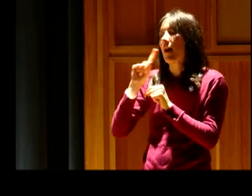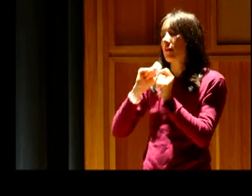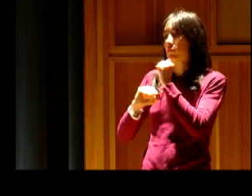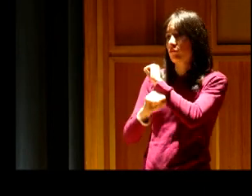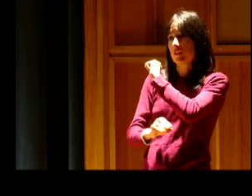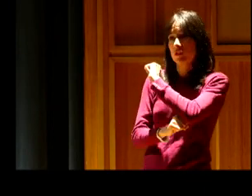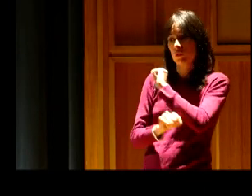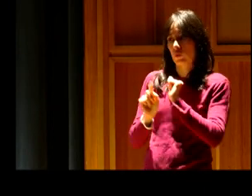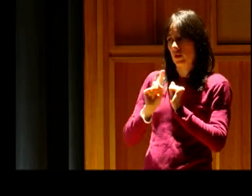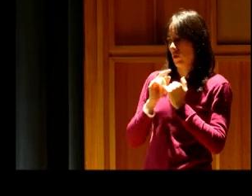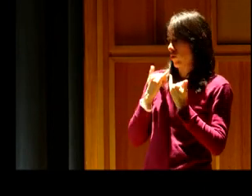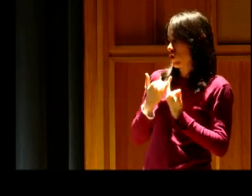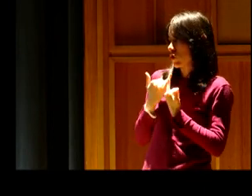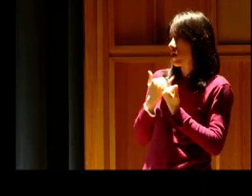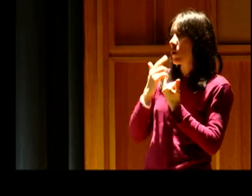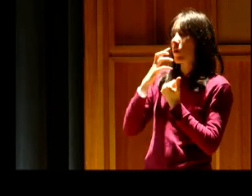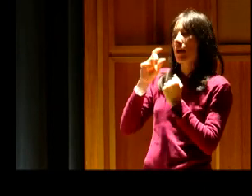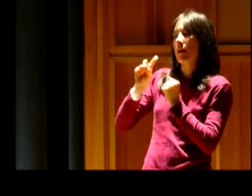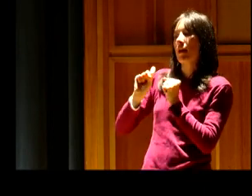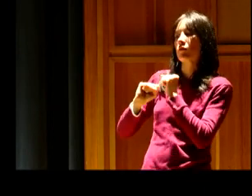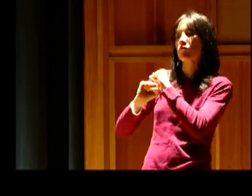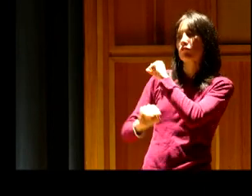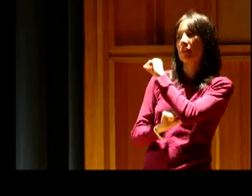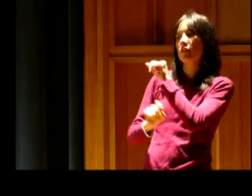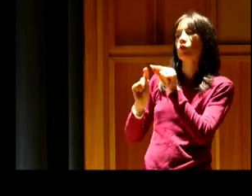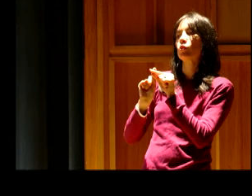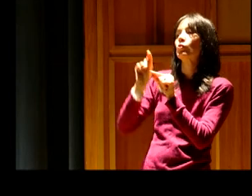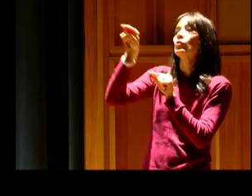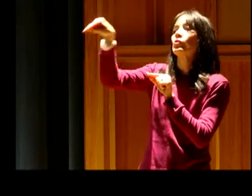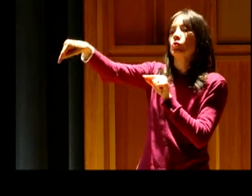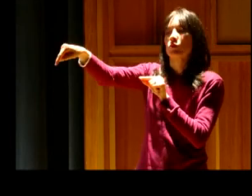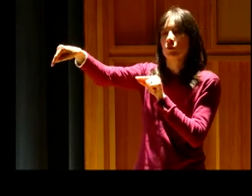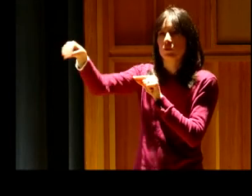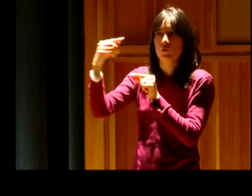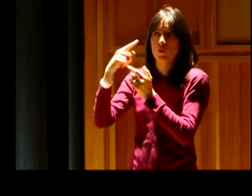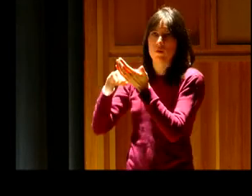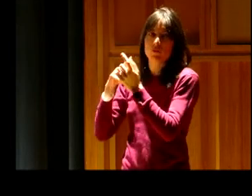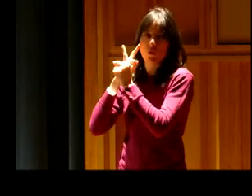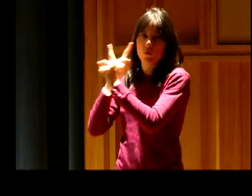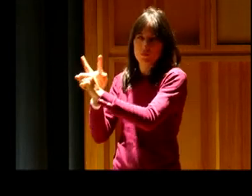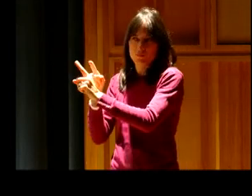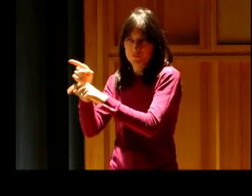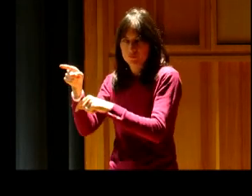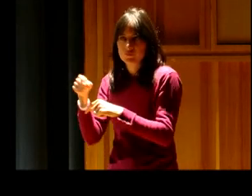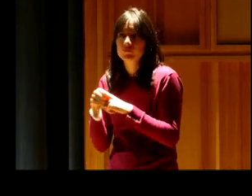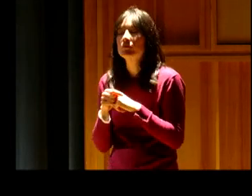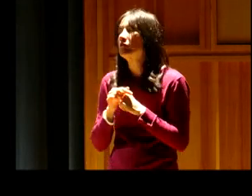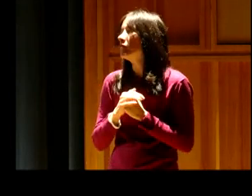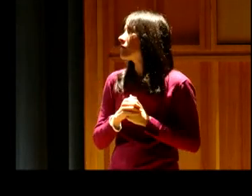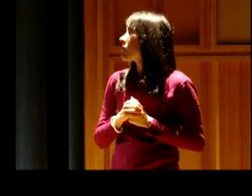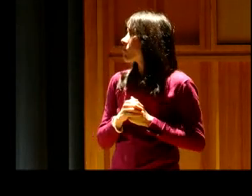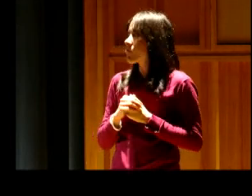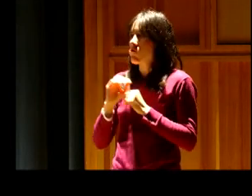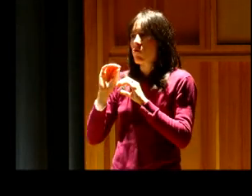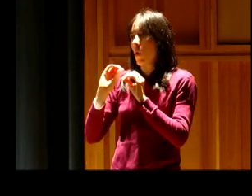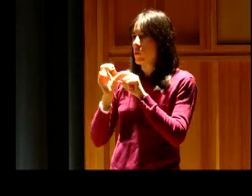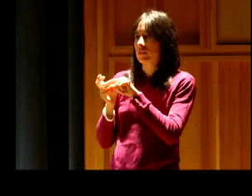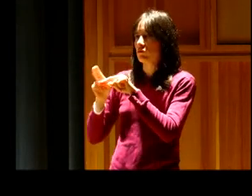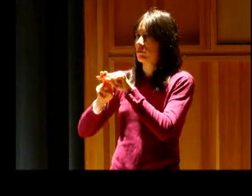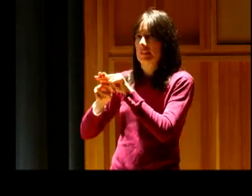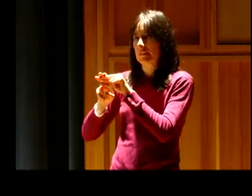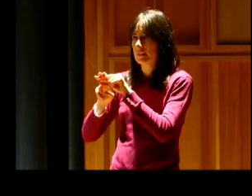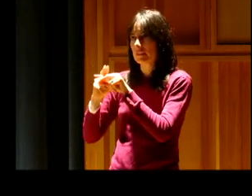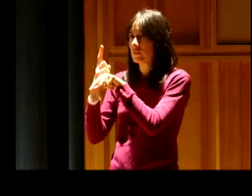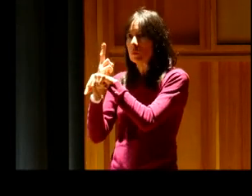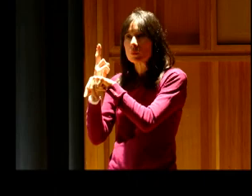to where we need to be, which is net zero. So that's one approach. A second approach is a